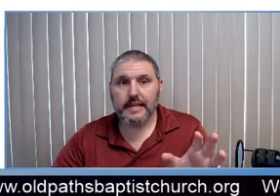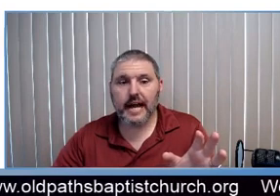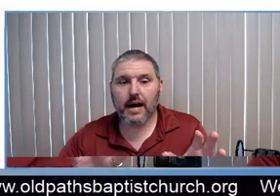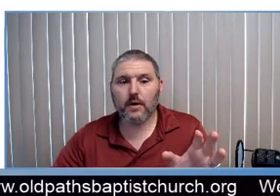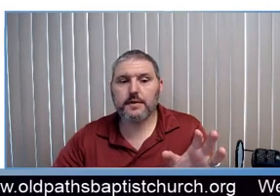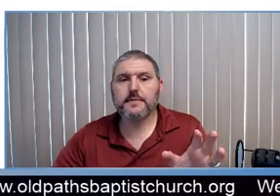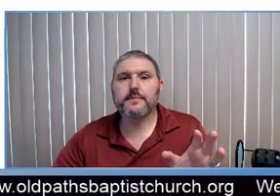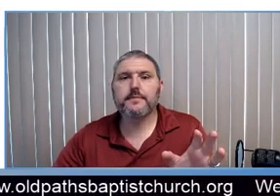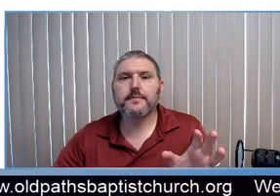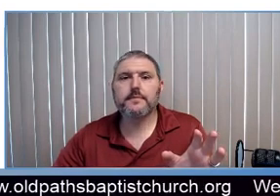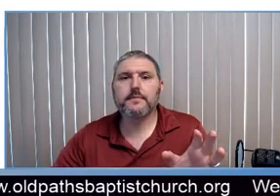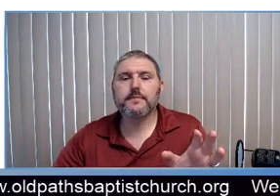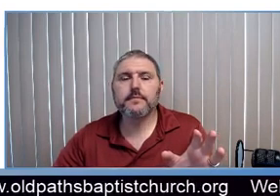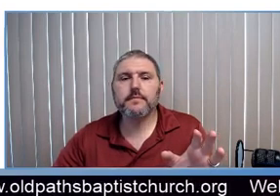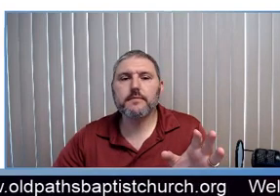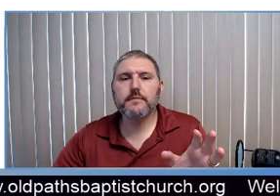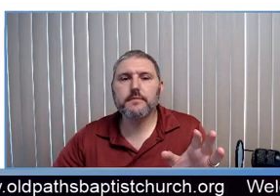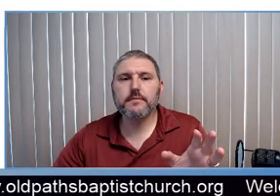Now,